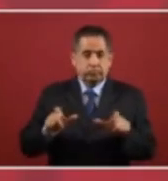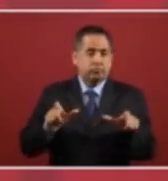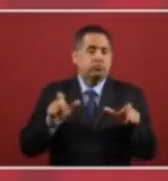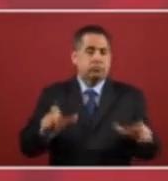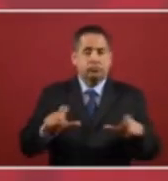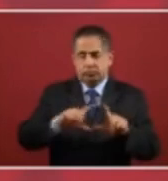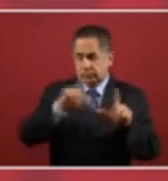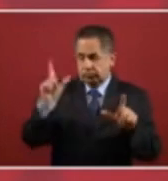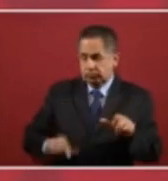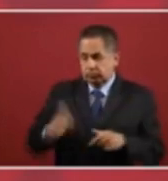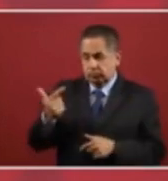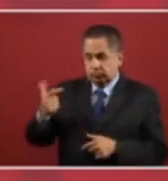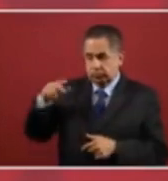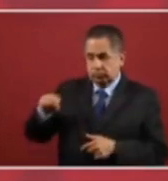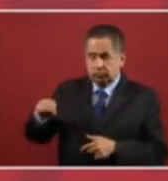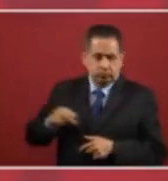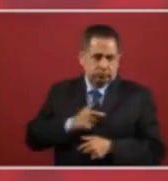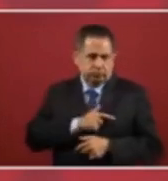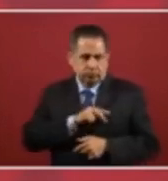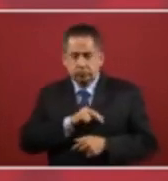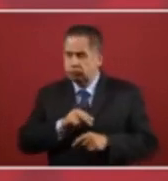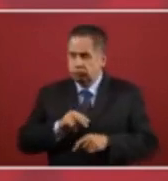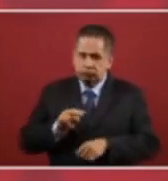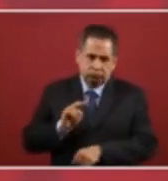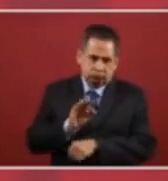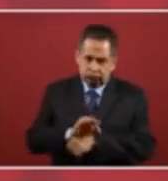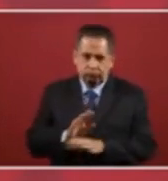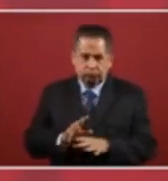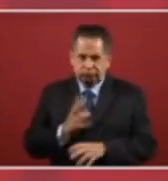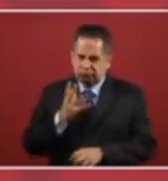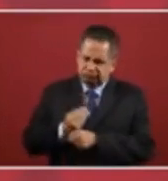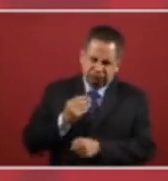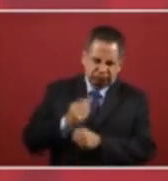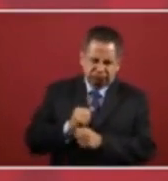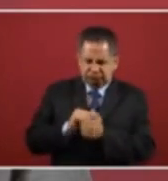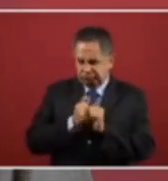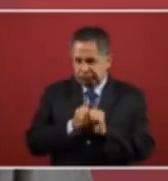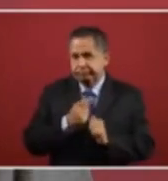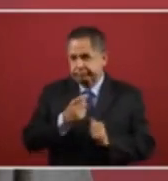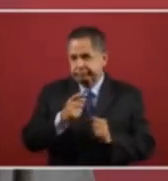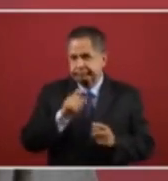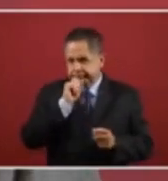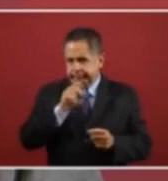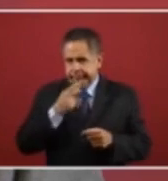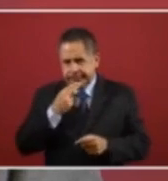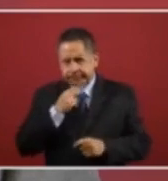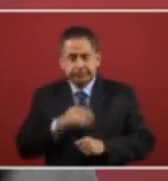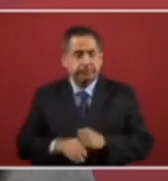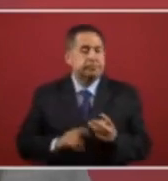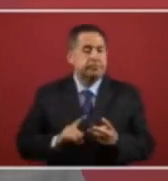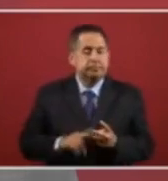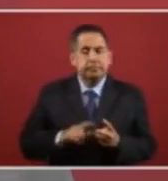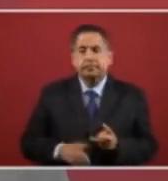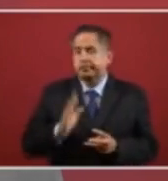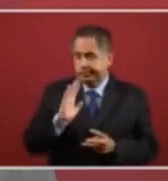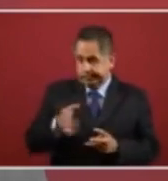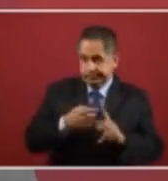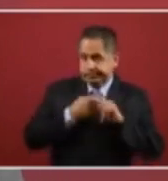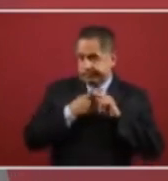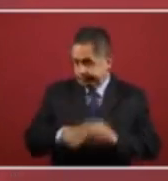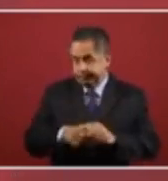And we've also instituted the National Guard and consolidated it. That's another thing. And we've